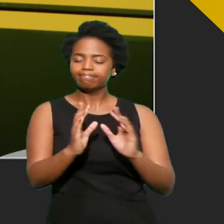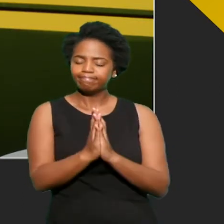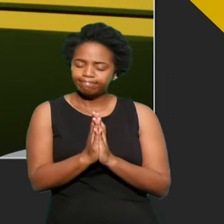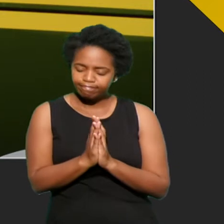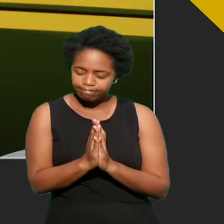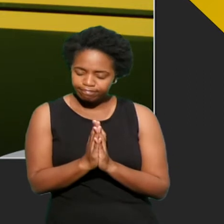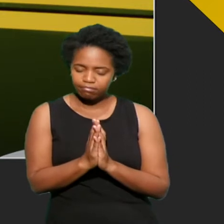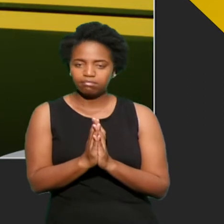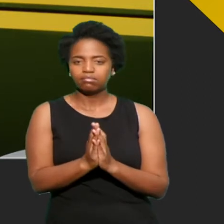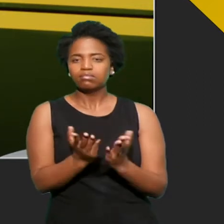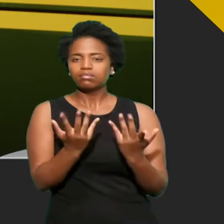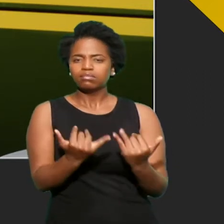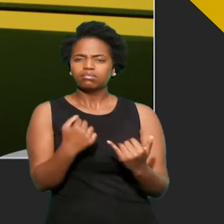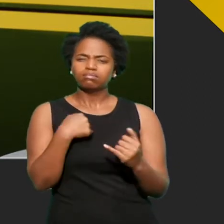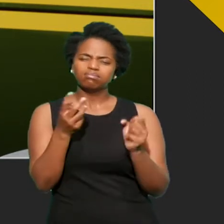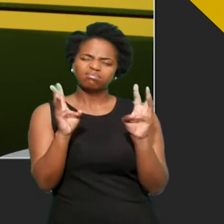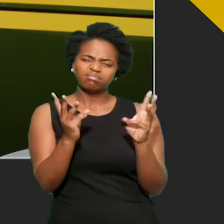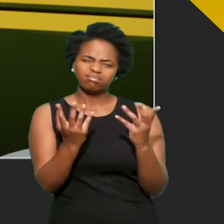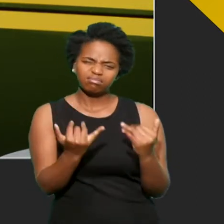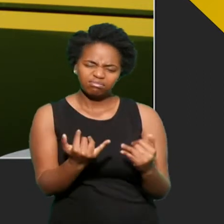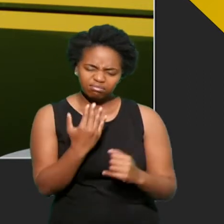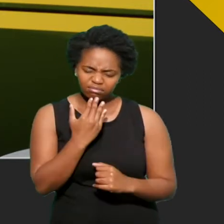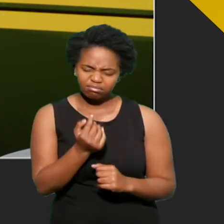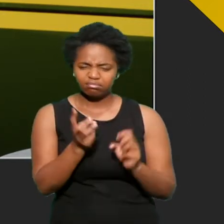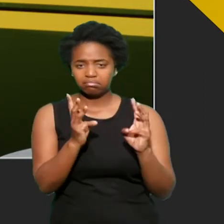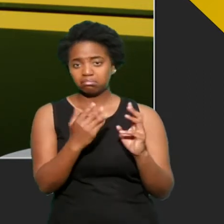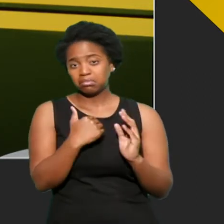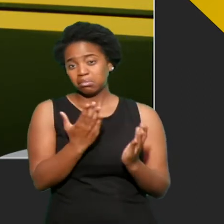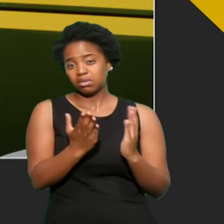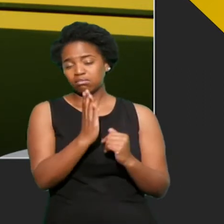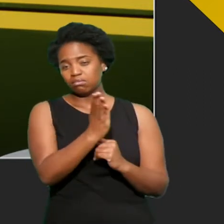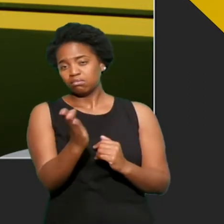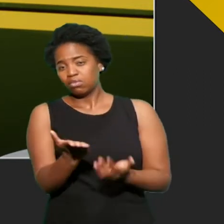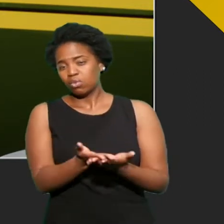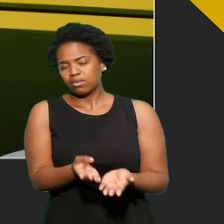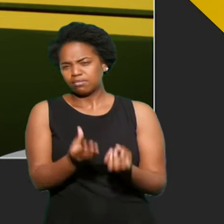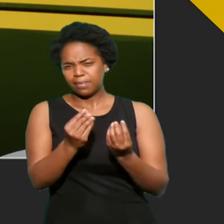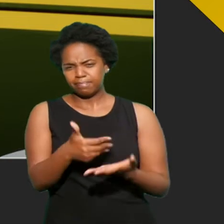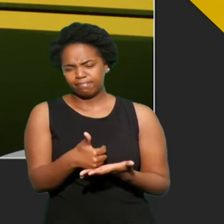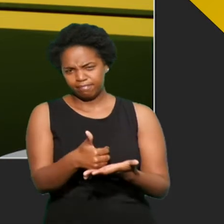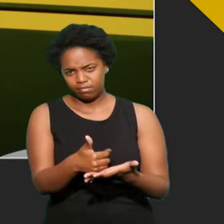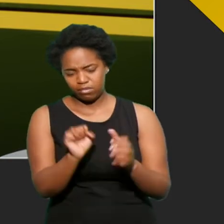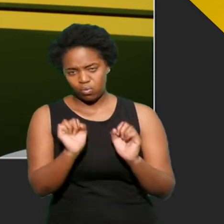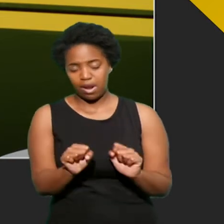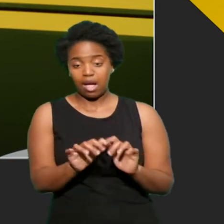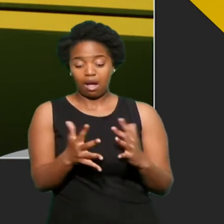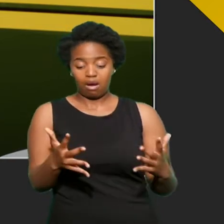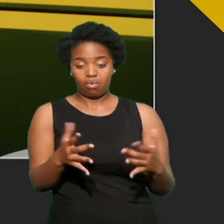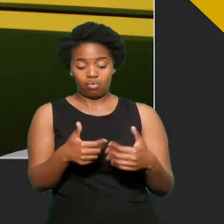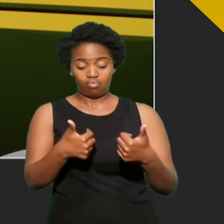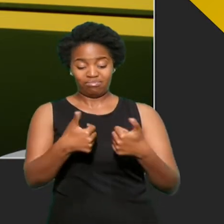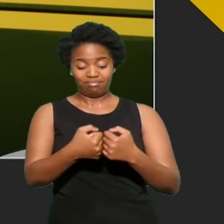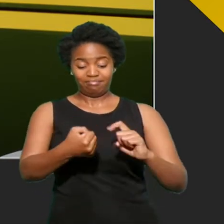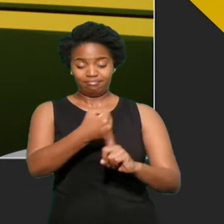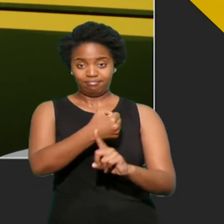show please make sure ukuthi uyabukela kakhulu Siswami and just maybe we'll have an opportunity to nawe succeed and give you options ukuthi ungaphuma kanjani kulesimo